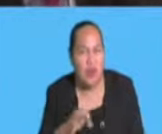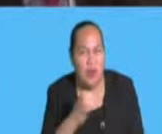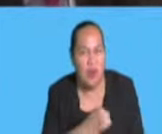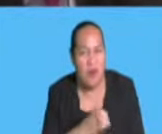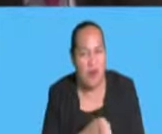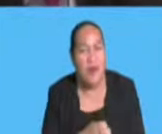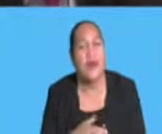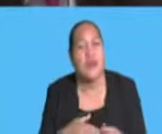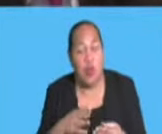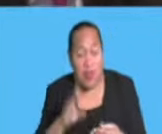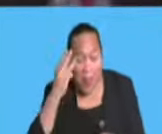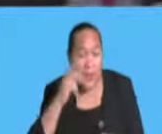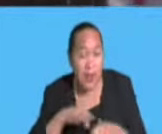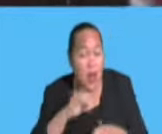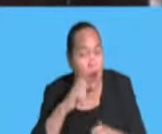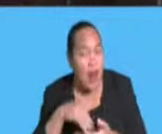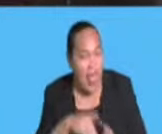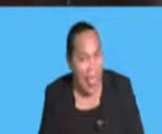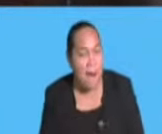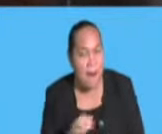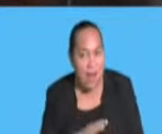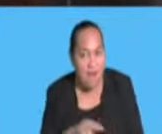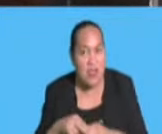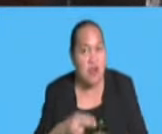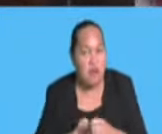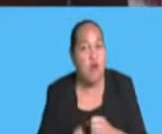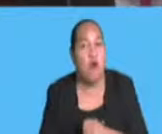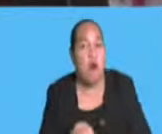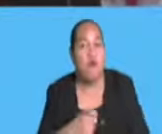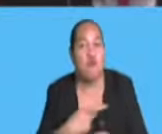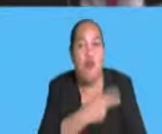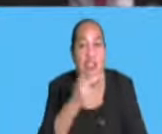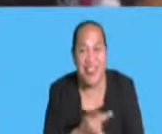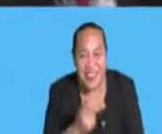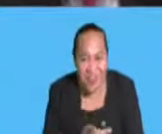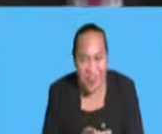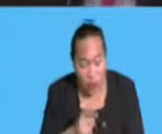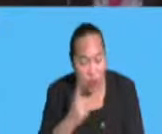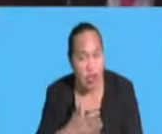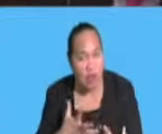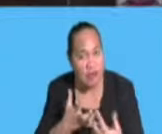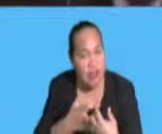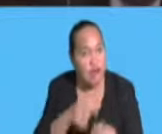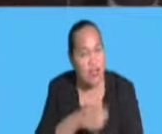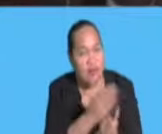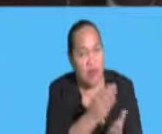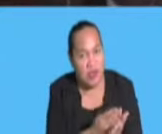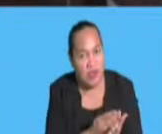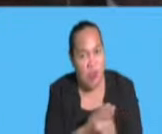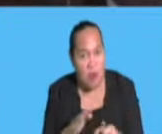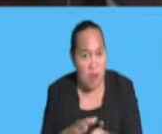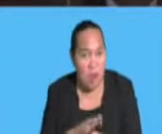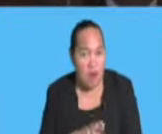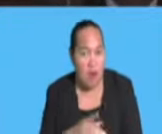plan and its implementation towards a more productive Fiji will align with this budget's rationale for a leaner and